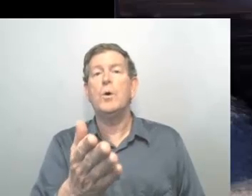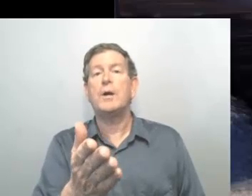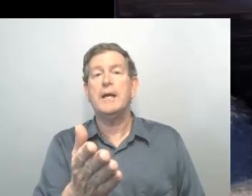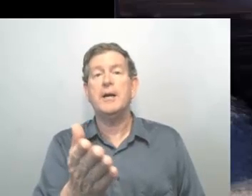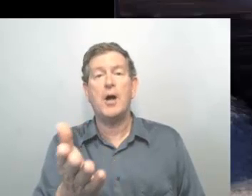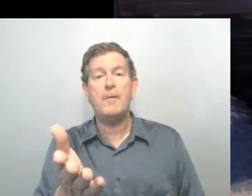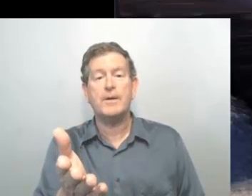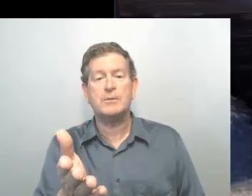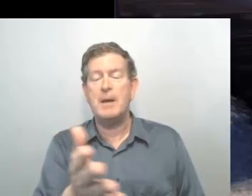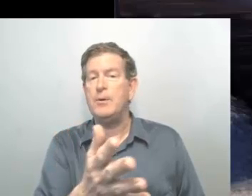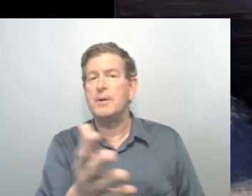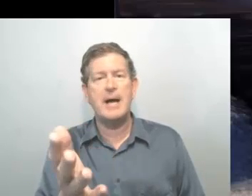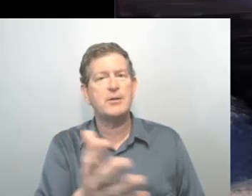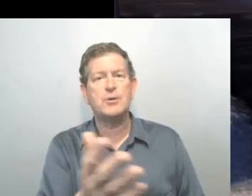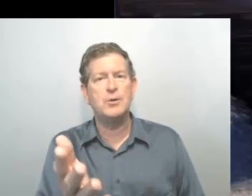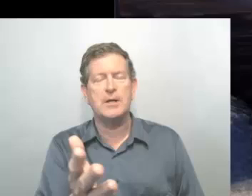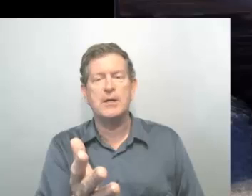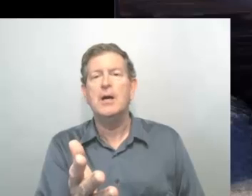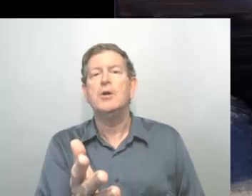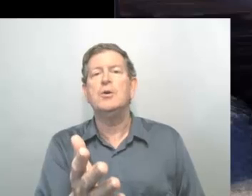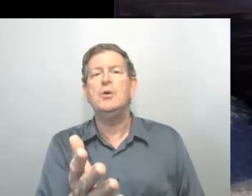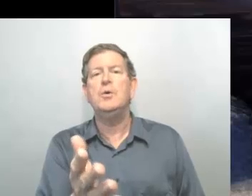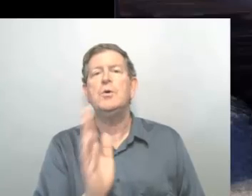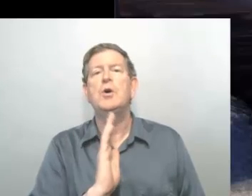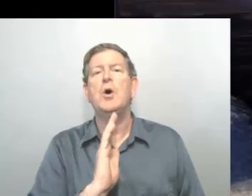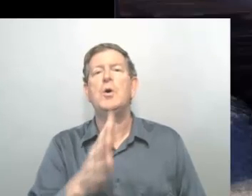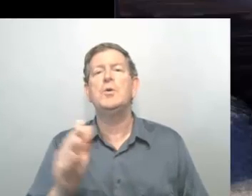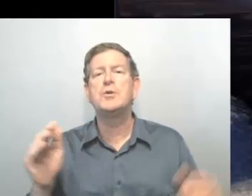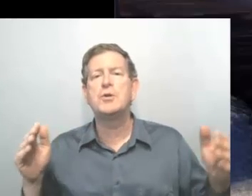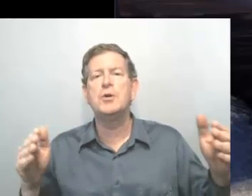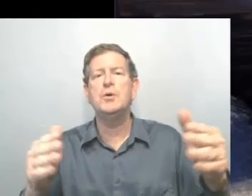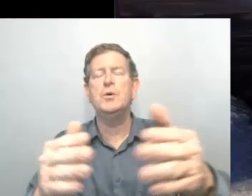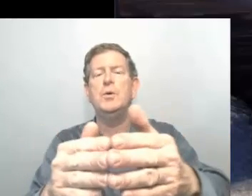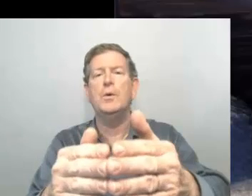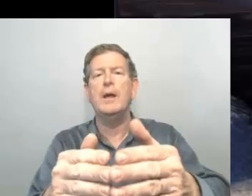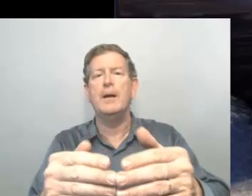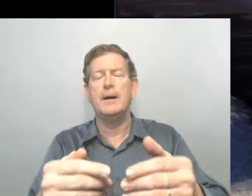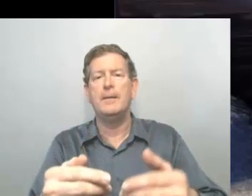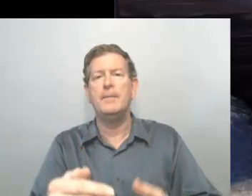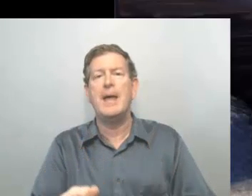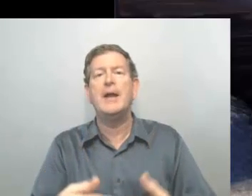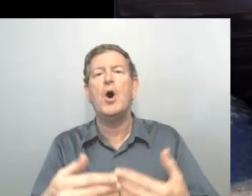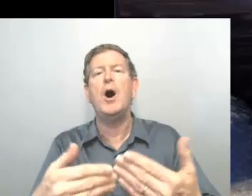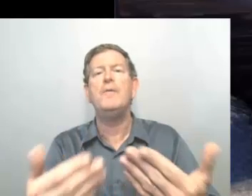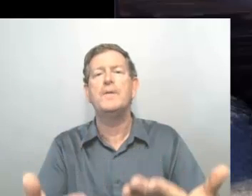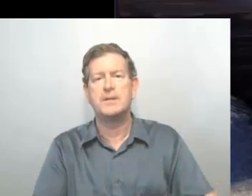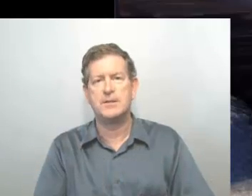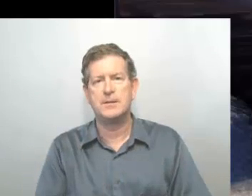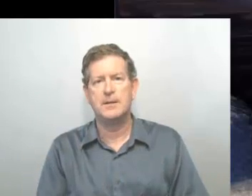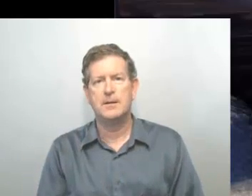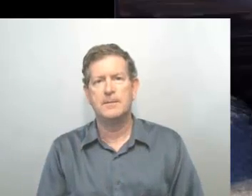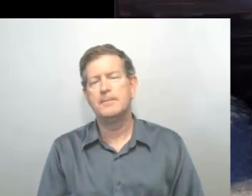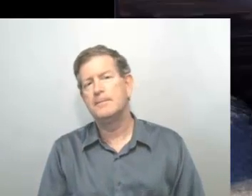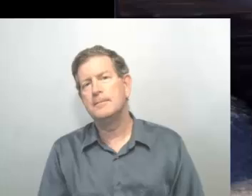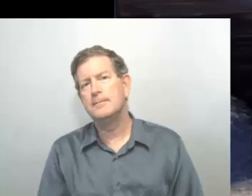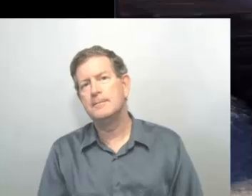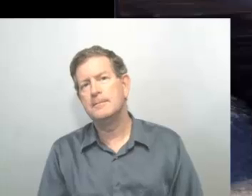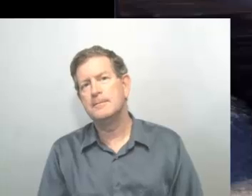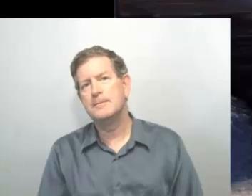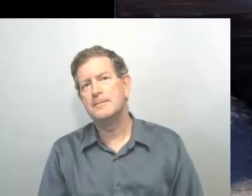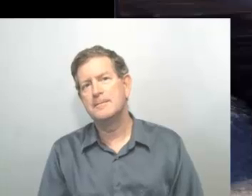Do you work in an office? Maybe you're not a student. Do you go to an office?